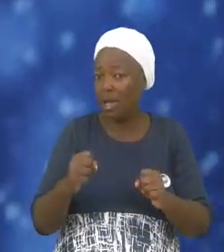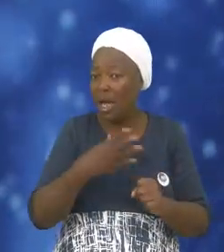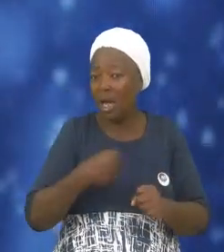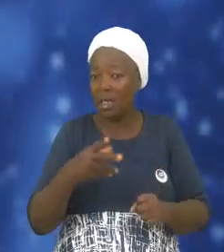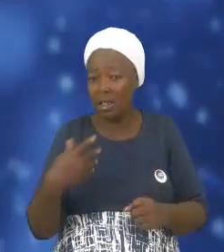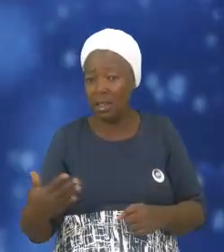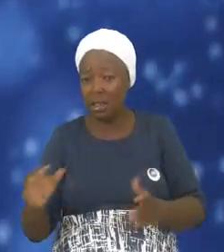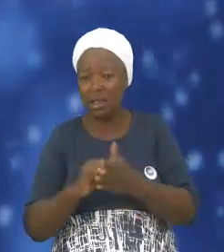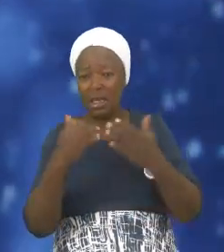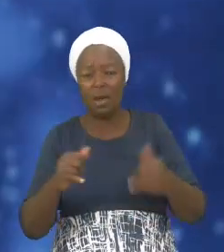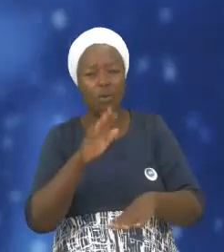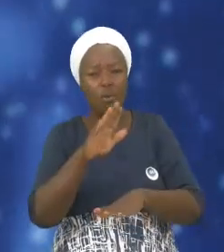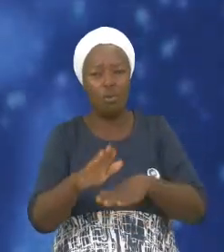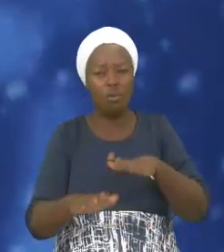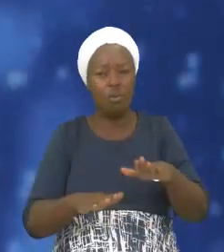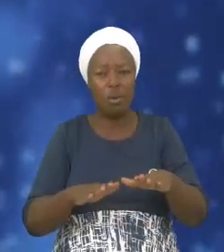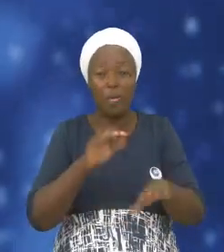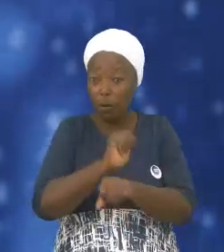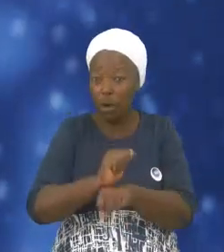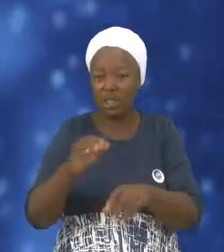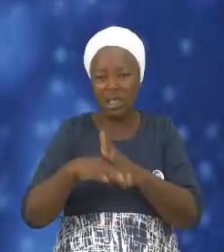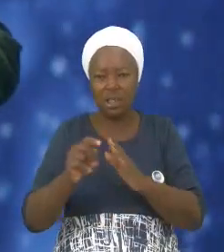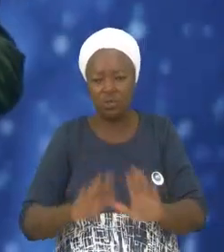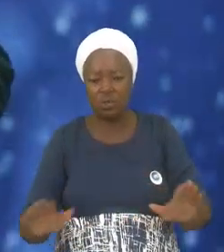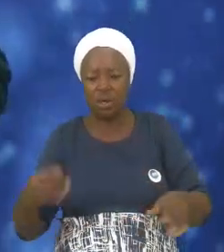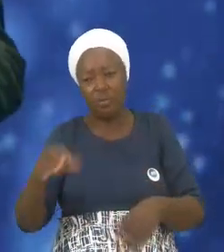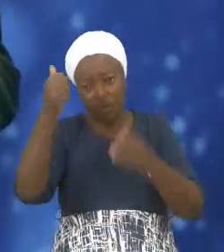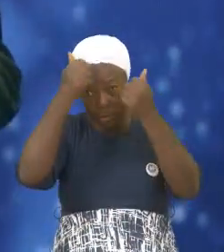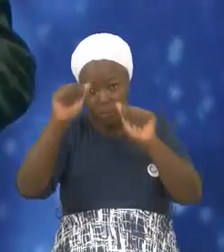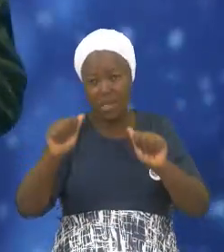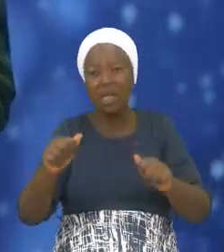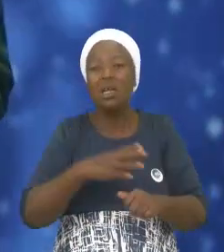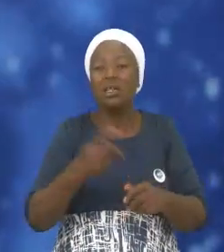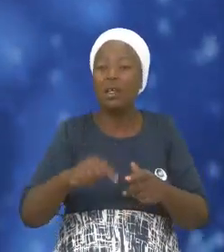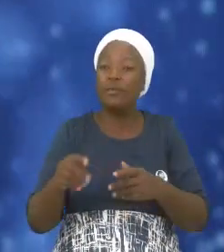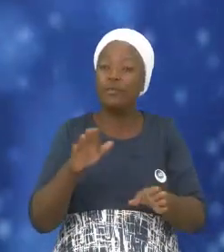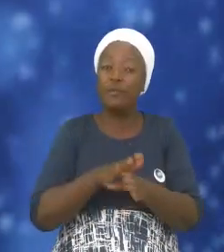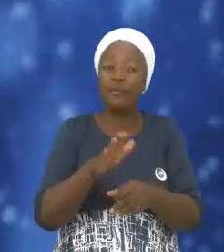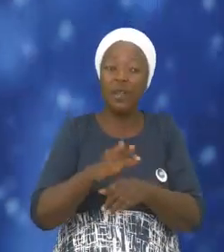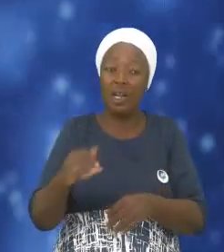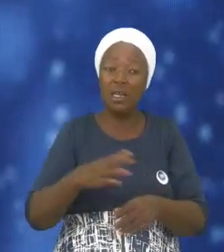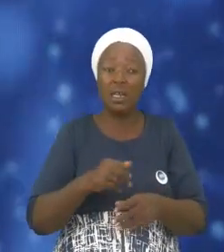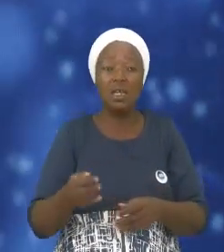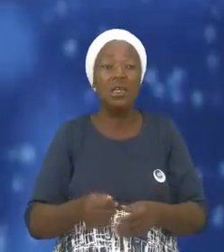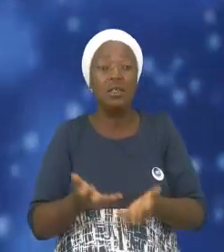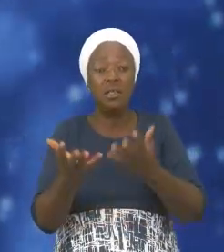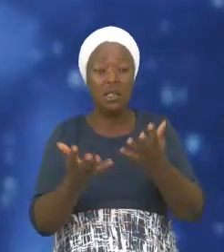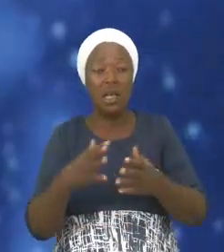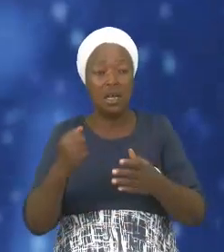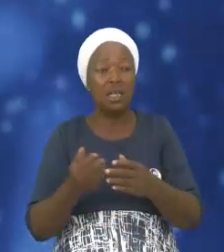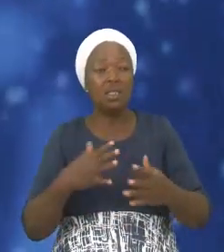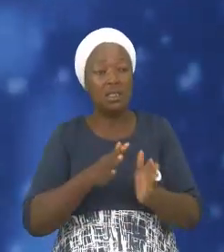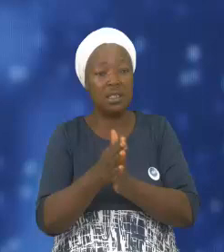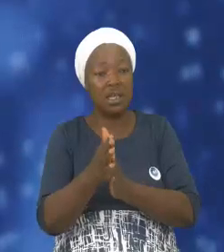now works in the children of disobedience, they fulfilling the desires of the flesh and of